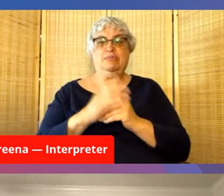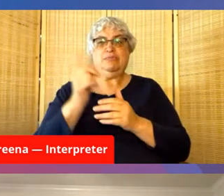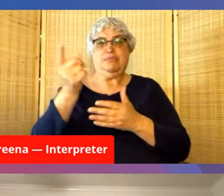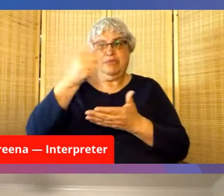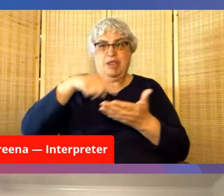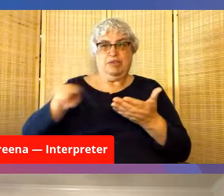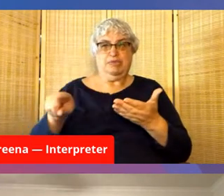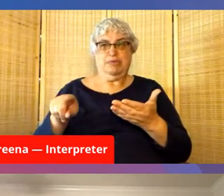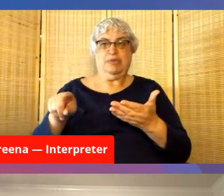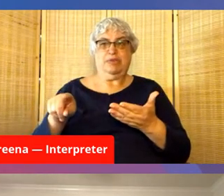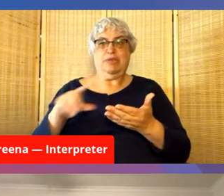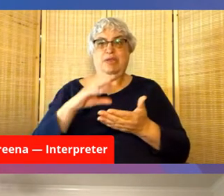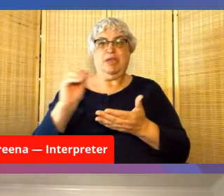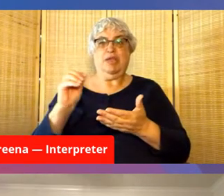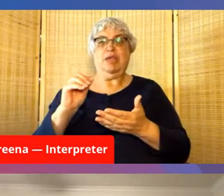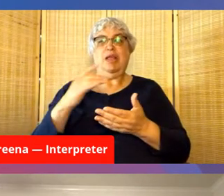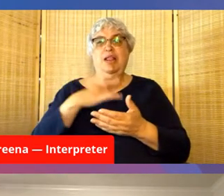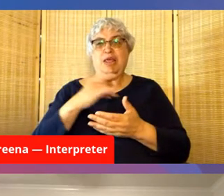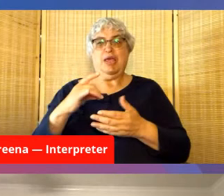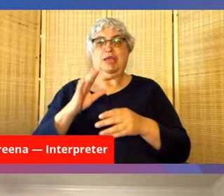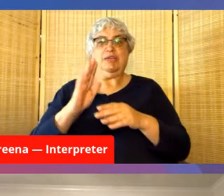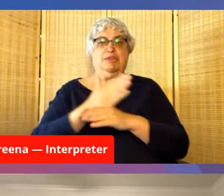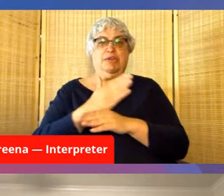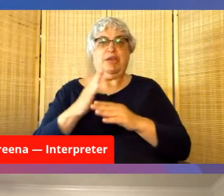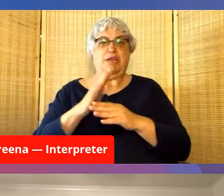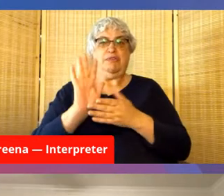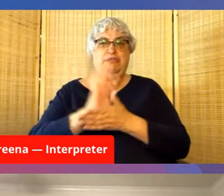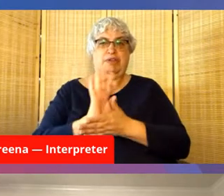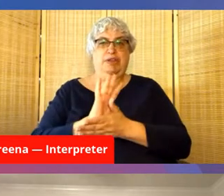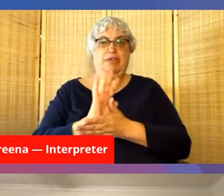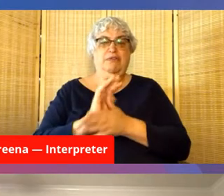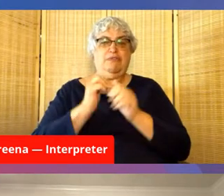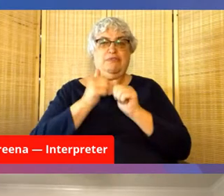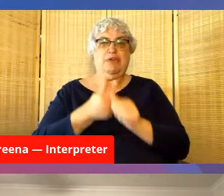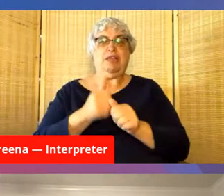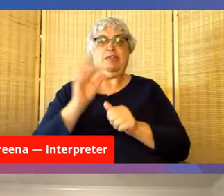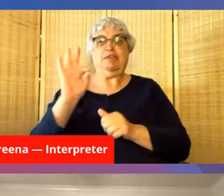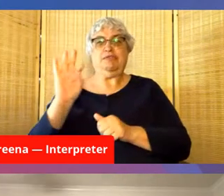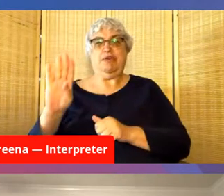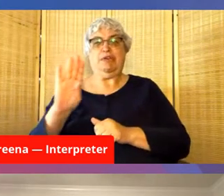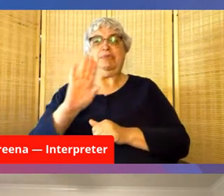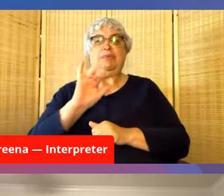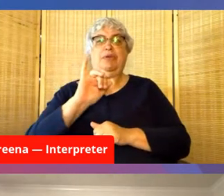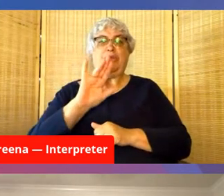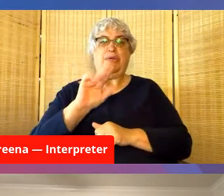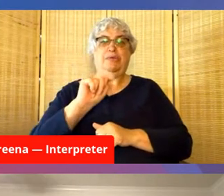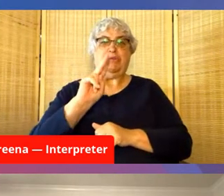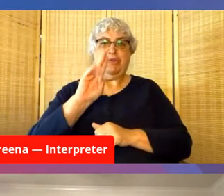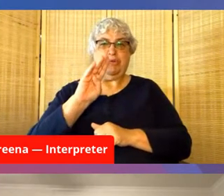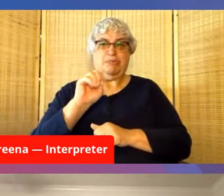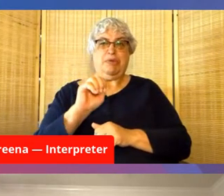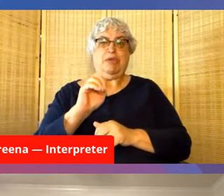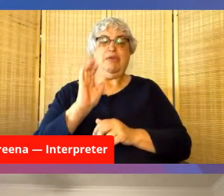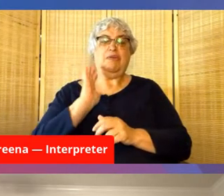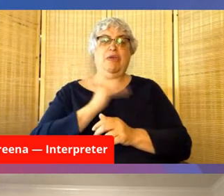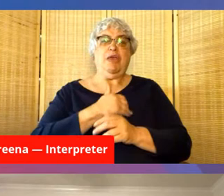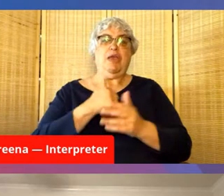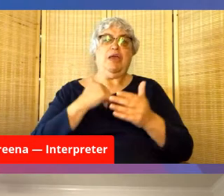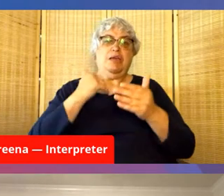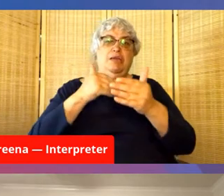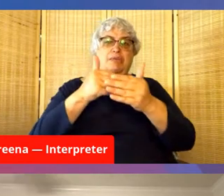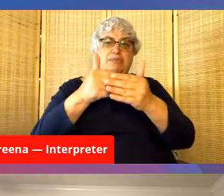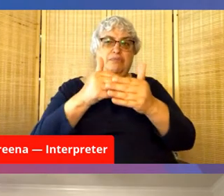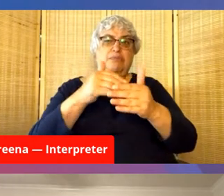from this evening, and like and share this video, and definitely follow us on Facebook and YouTube for up-to-date details about our forthcoming